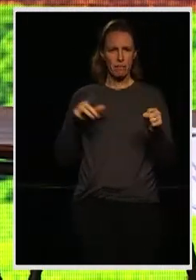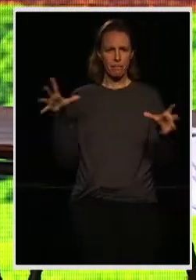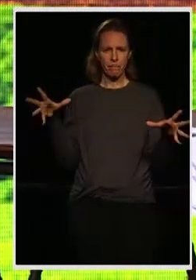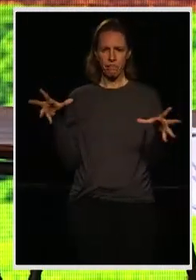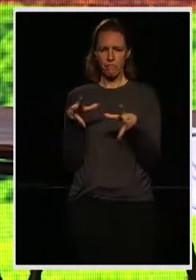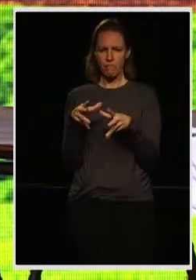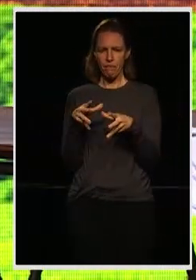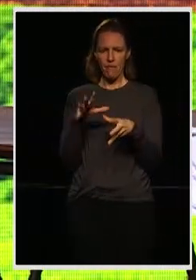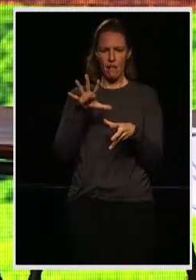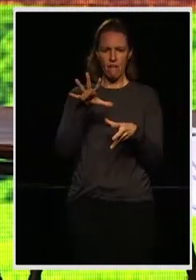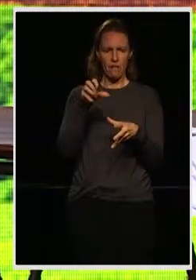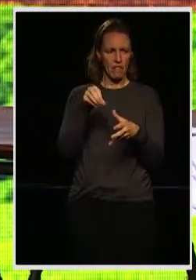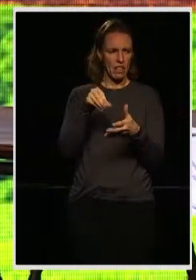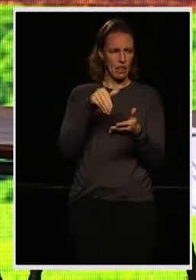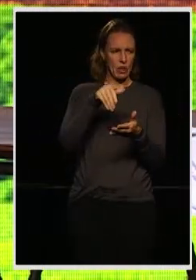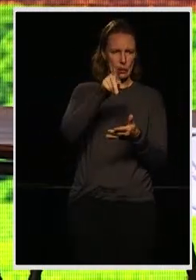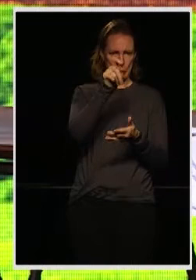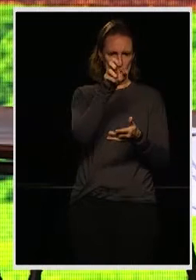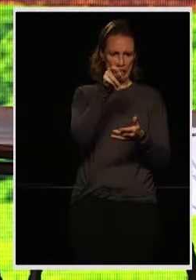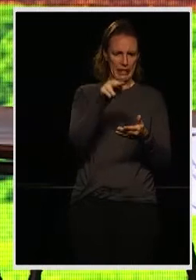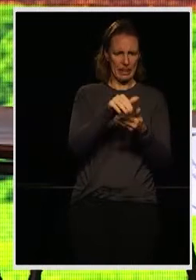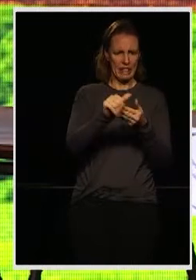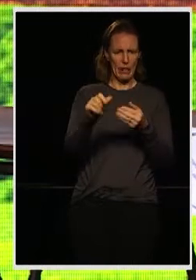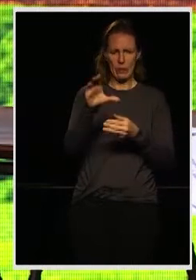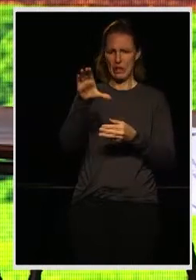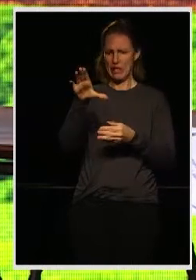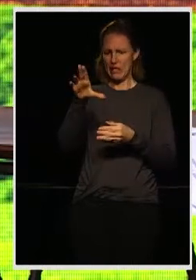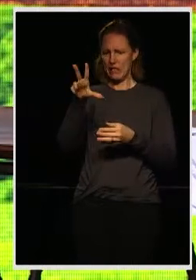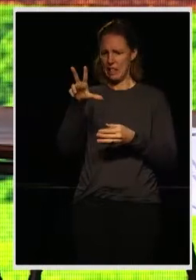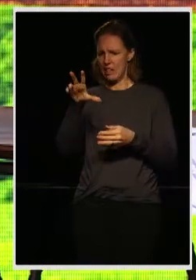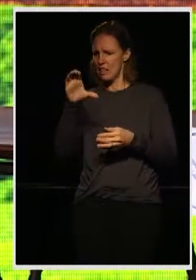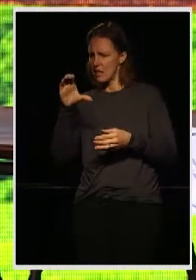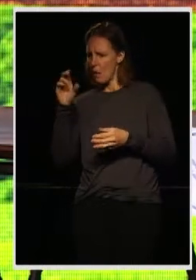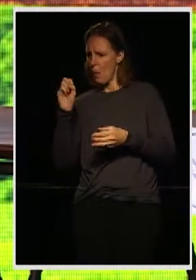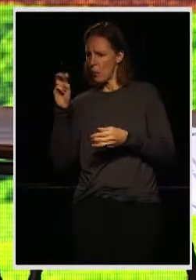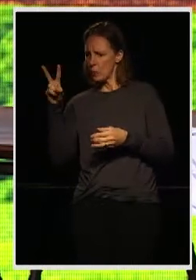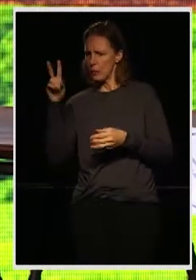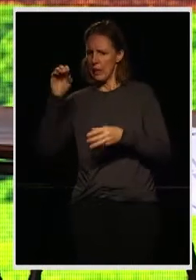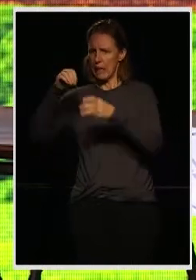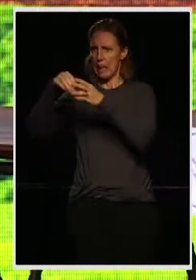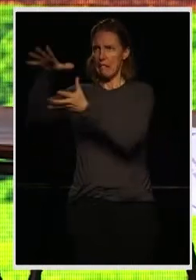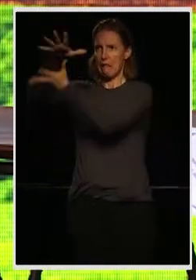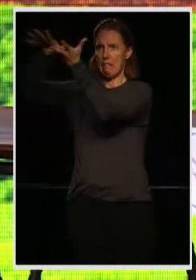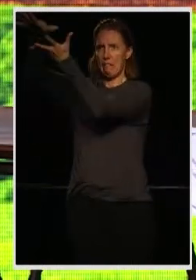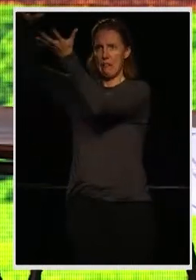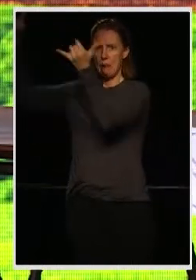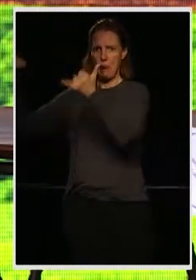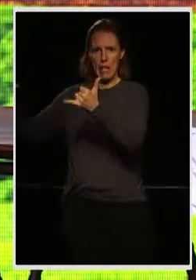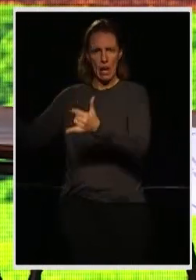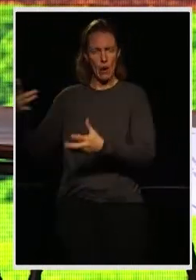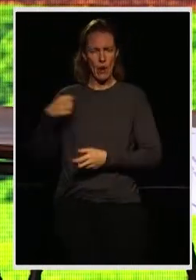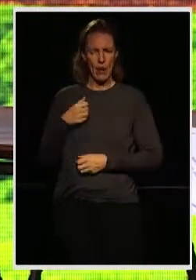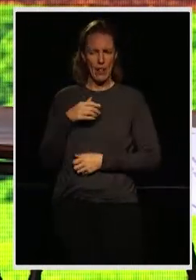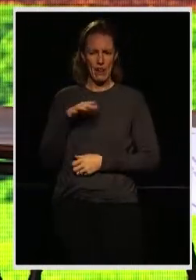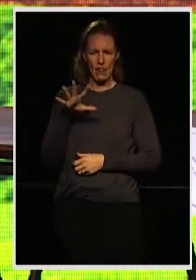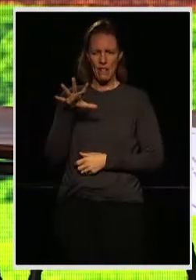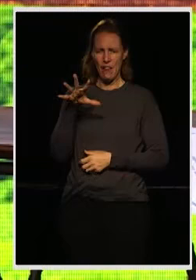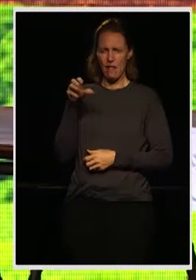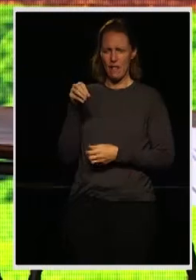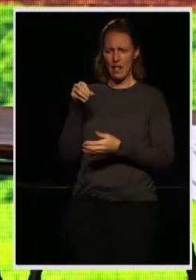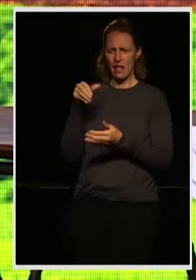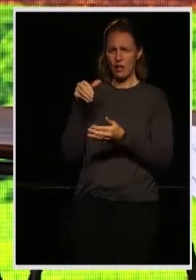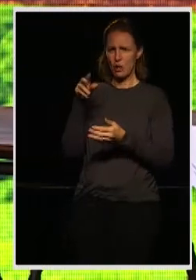$50 trillion of CO2 are in the atmosphere right now. $50 trillion of possible business